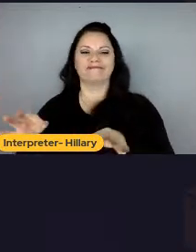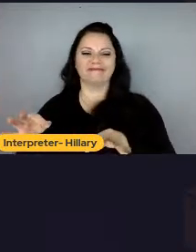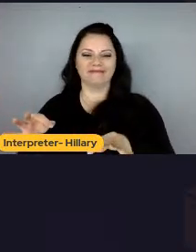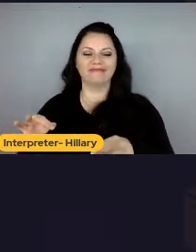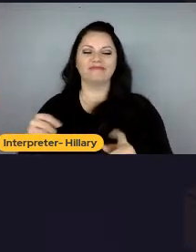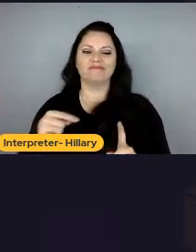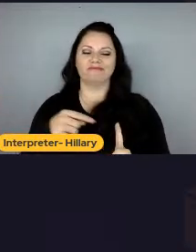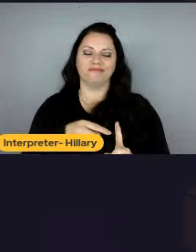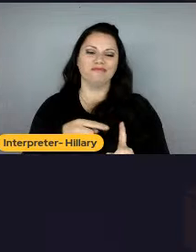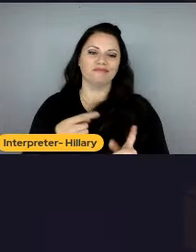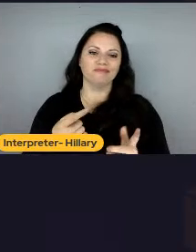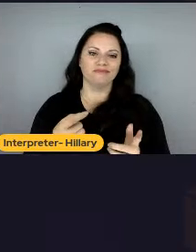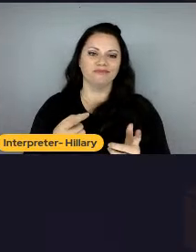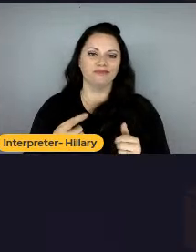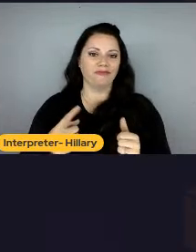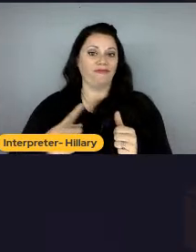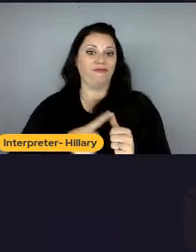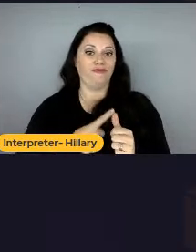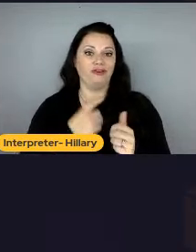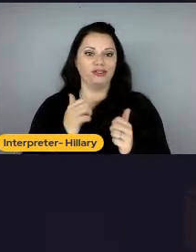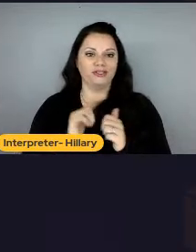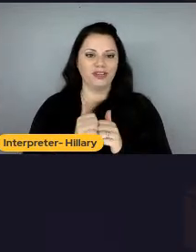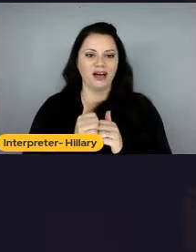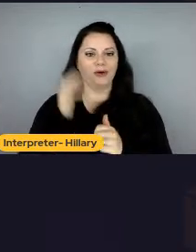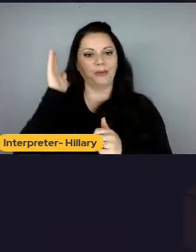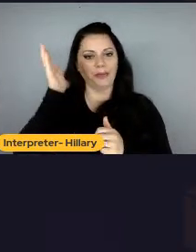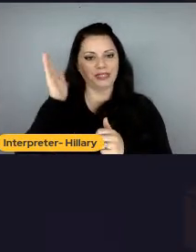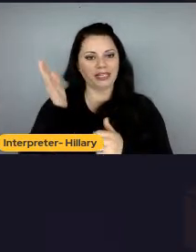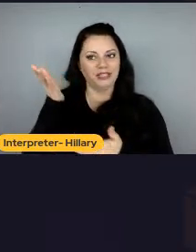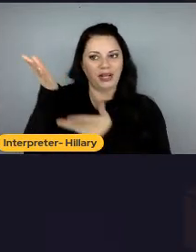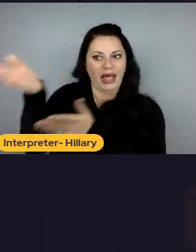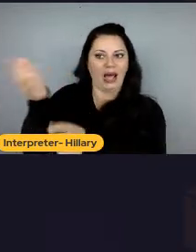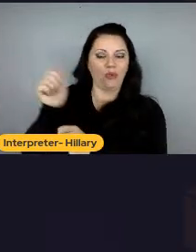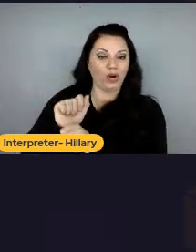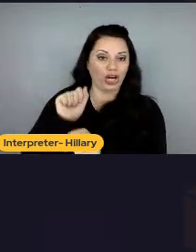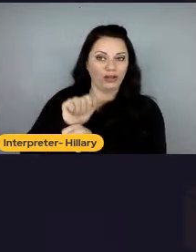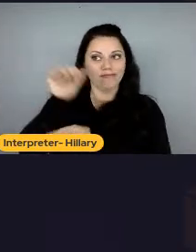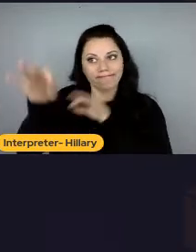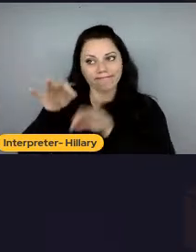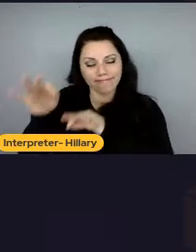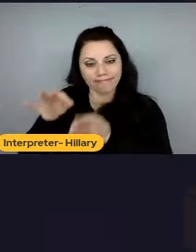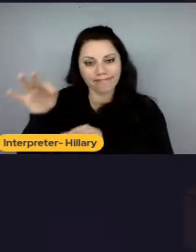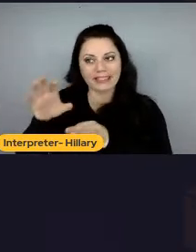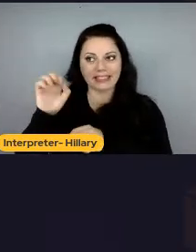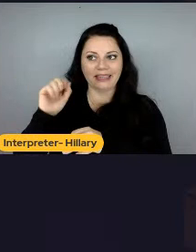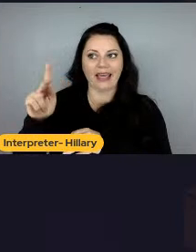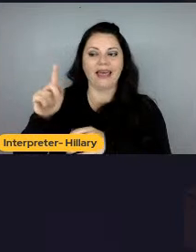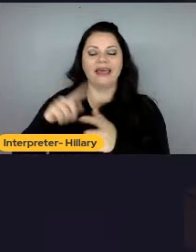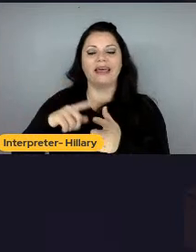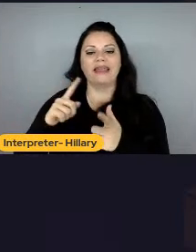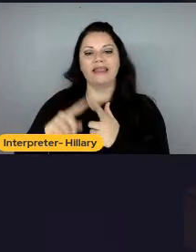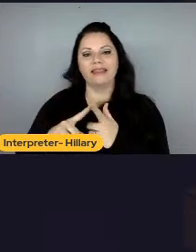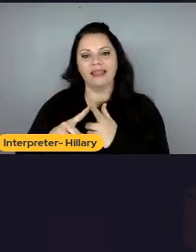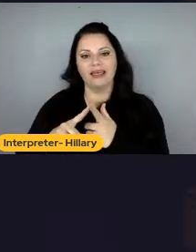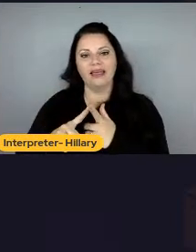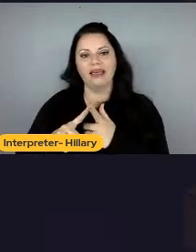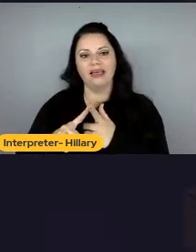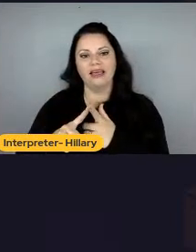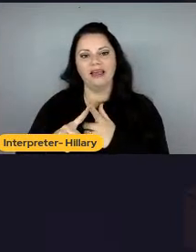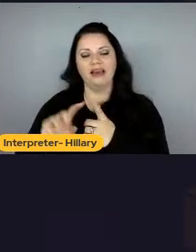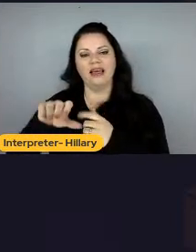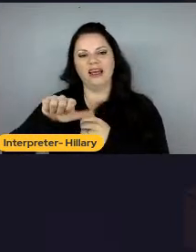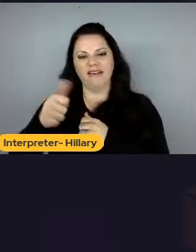So first I did a presentation at work about CDK, and then at a couple of meetup